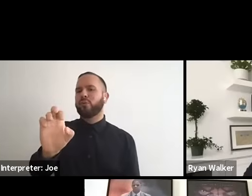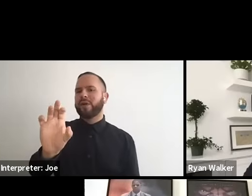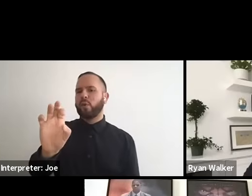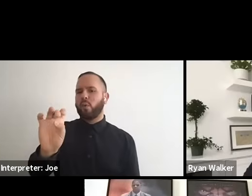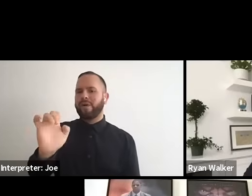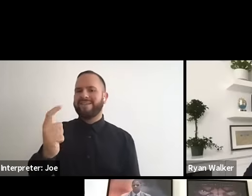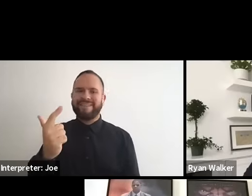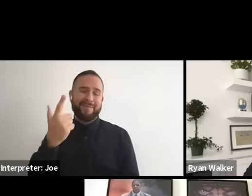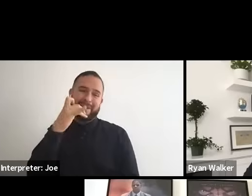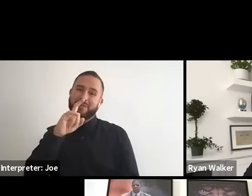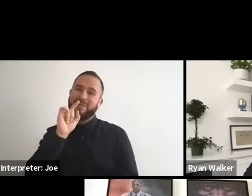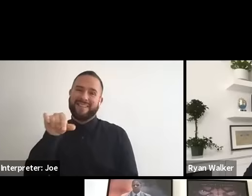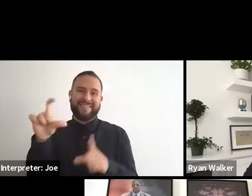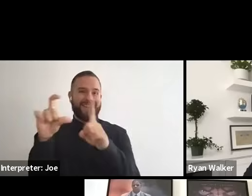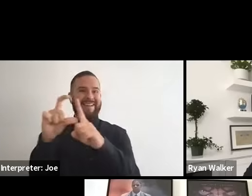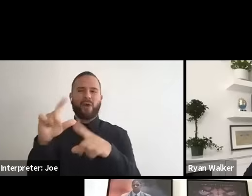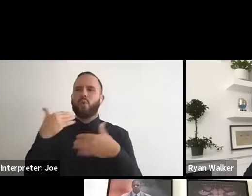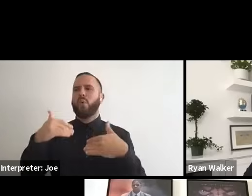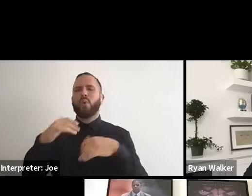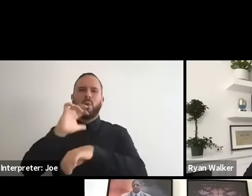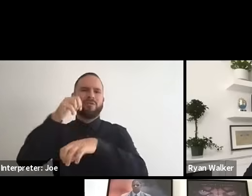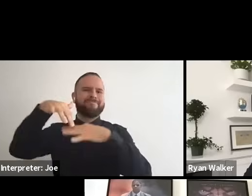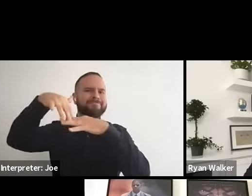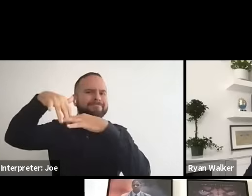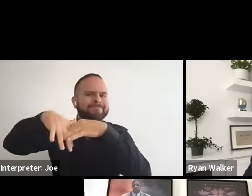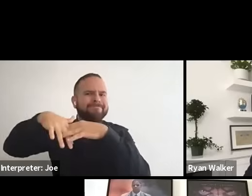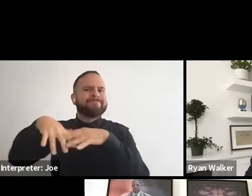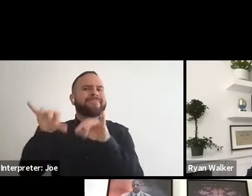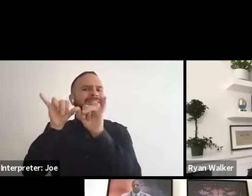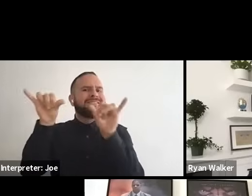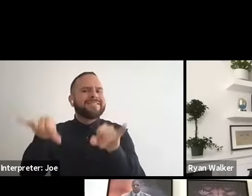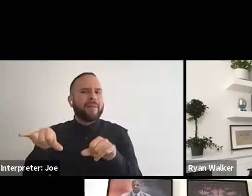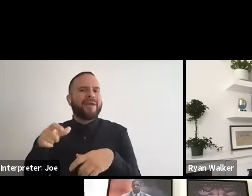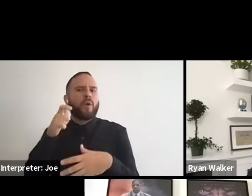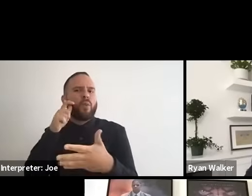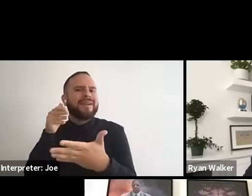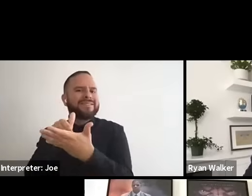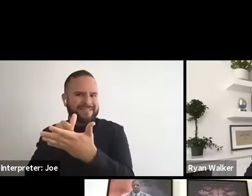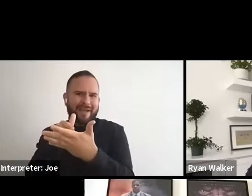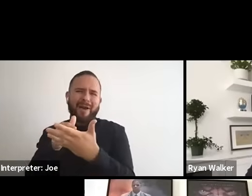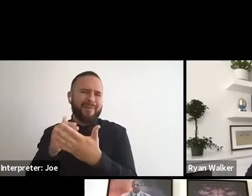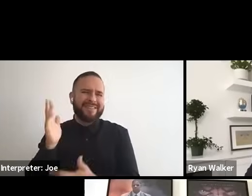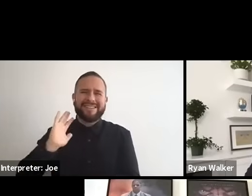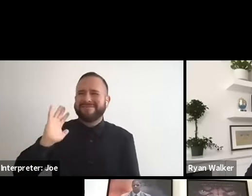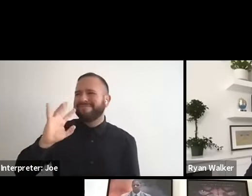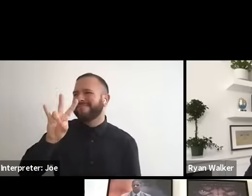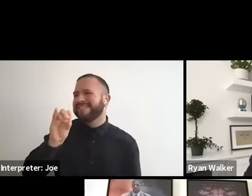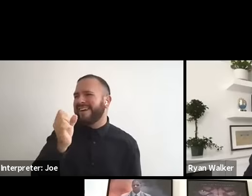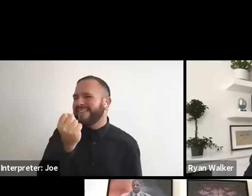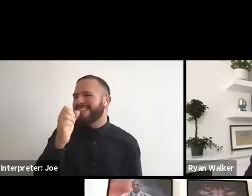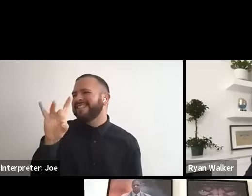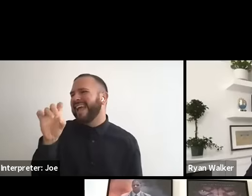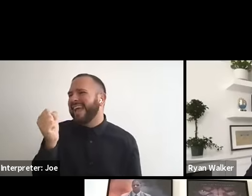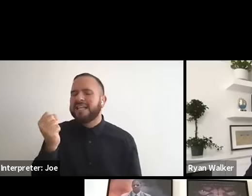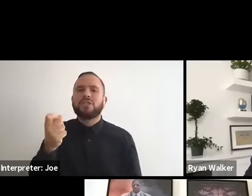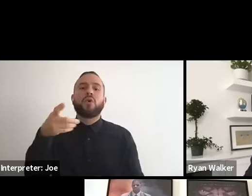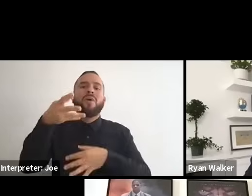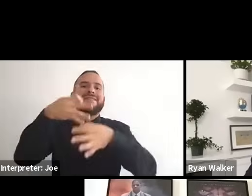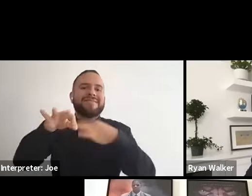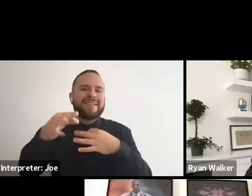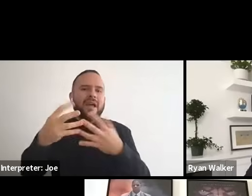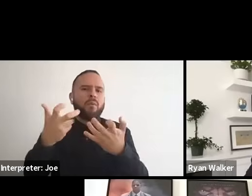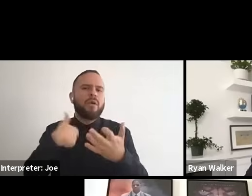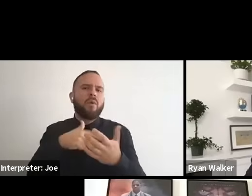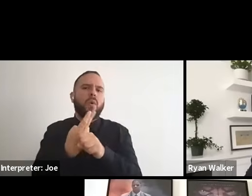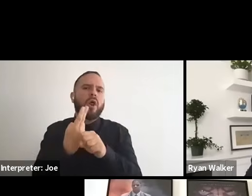systemic racism from the 60s and the 70s. And instead, we are changing terms and contracts to say sound recordings